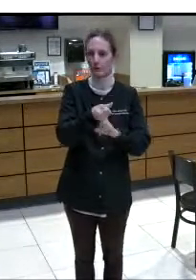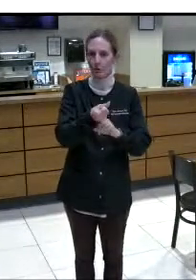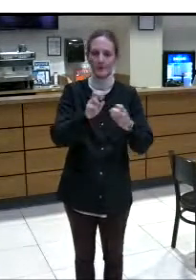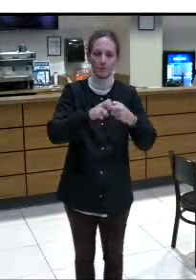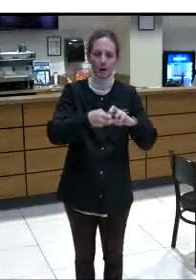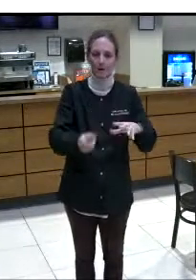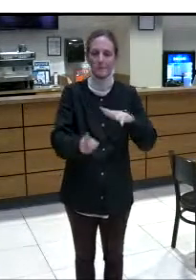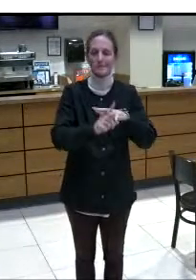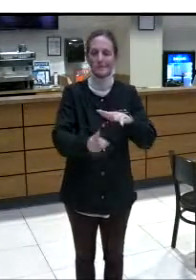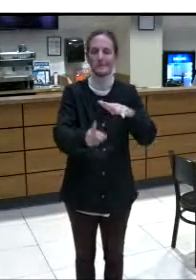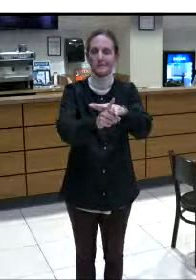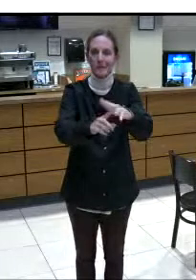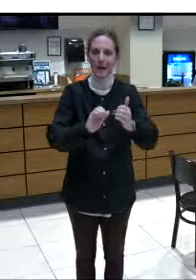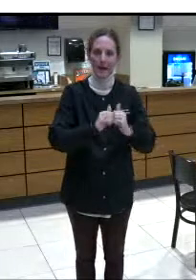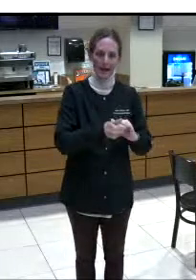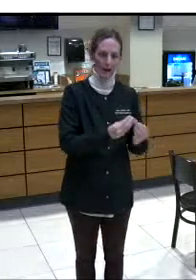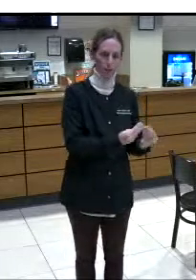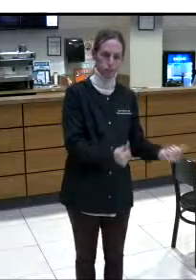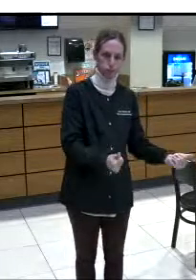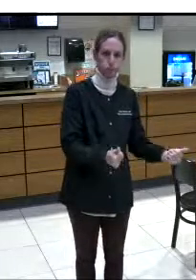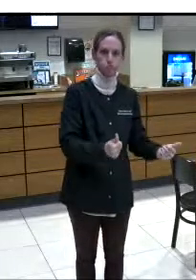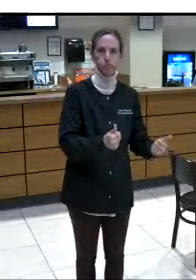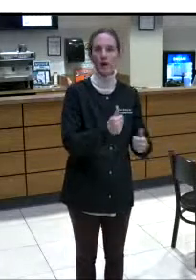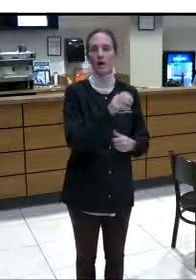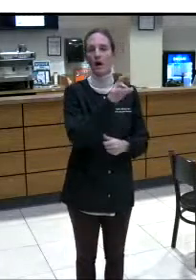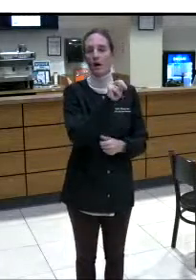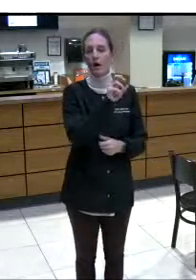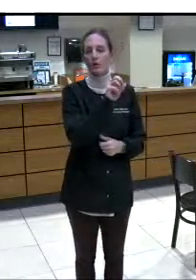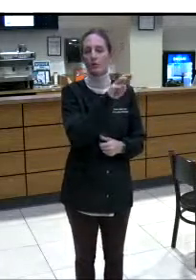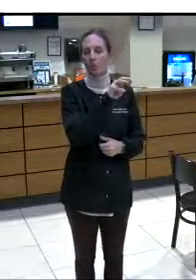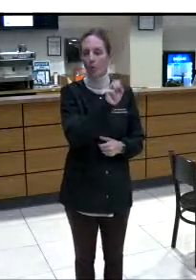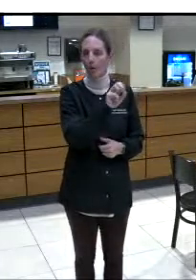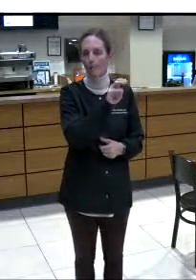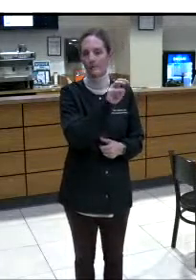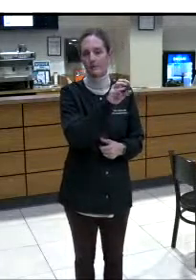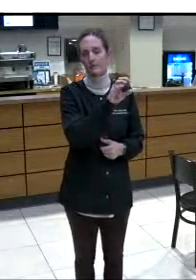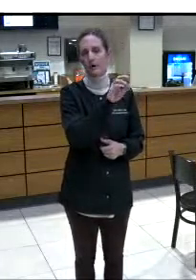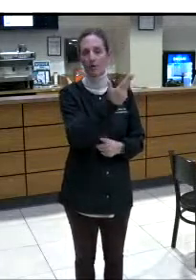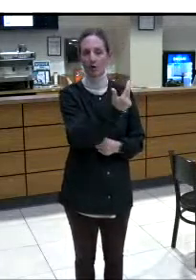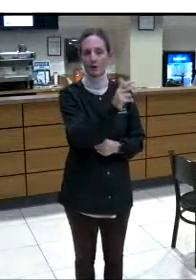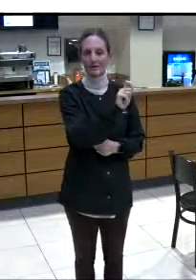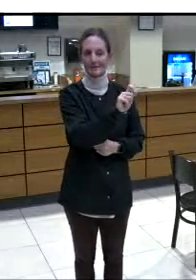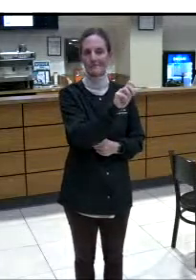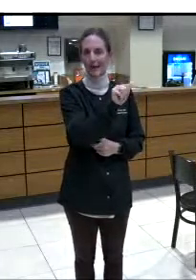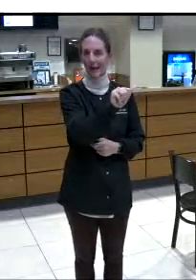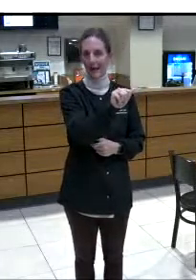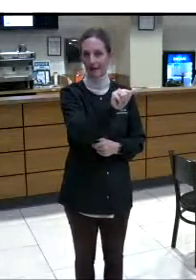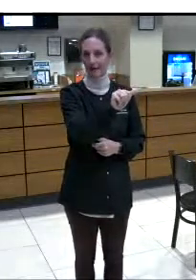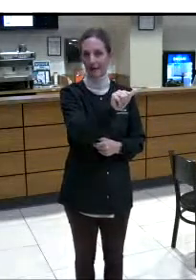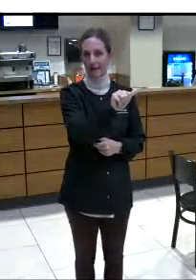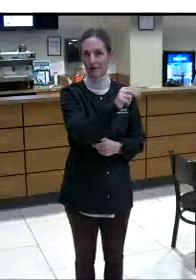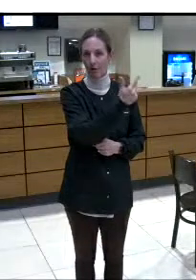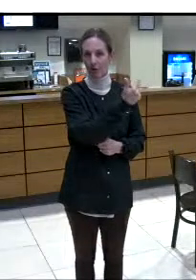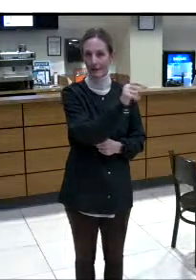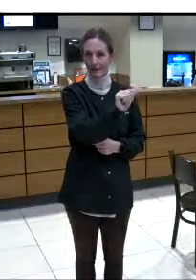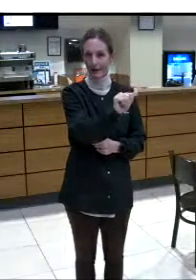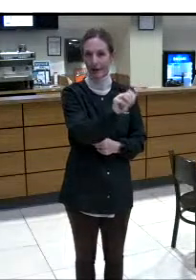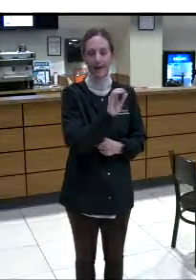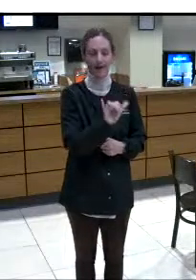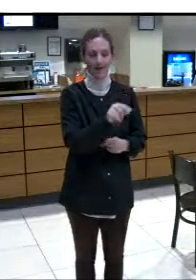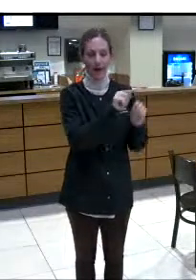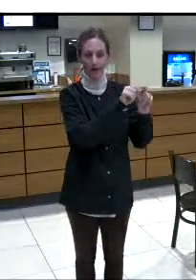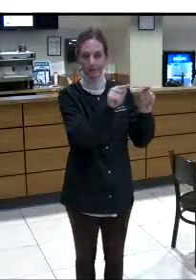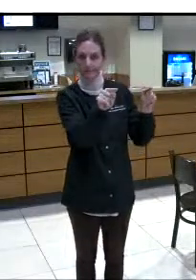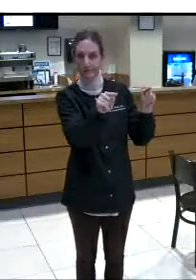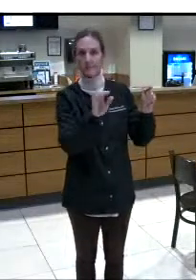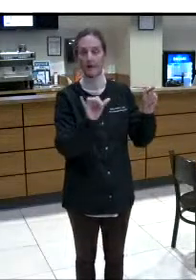that would be our norm 13A. And that's available for the public's review. And all of the norms that are there were norms that the board, as